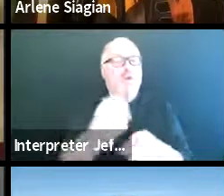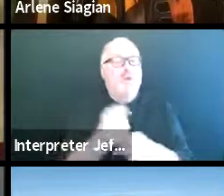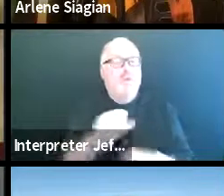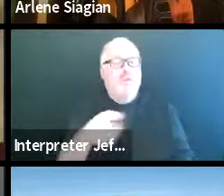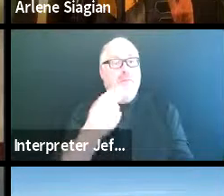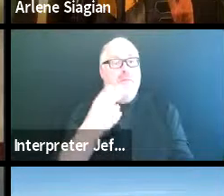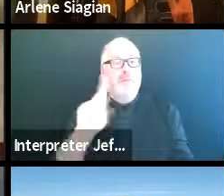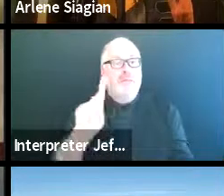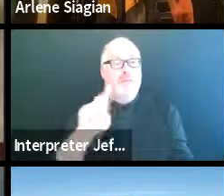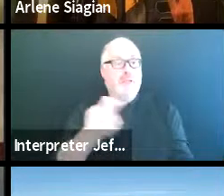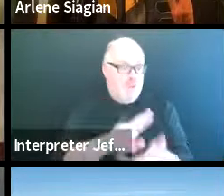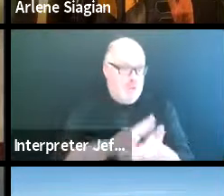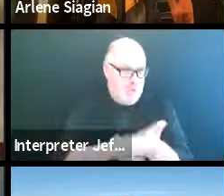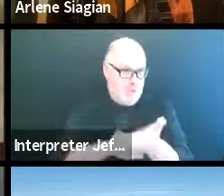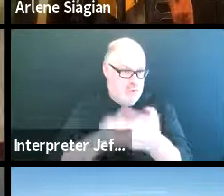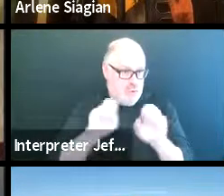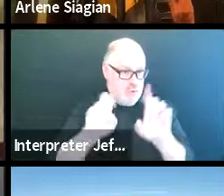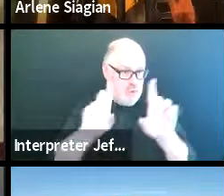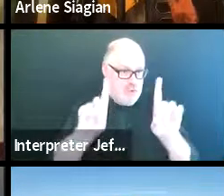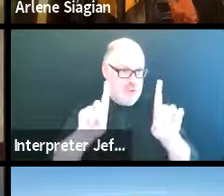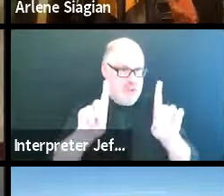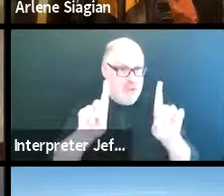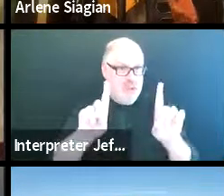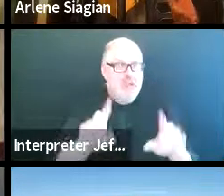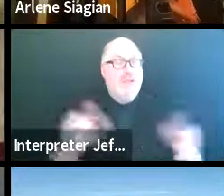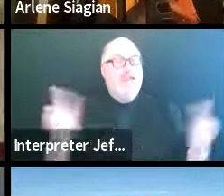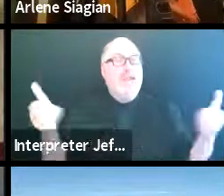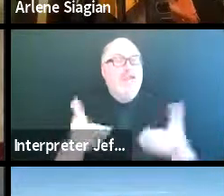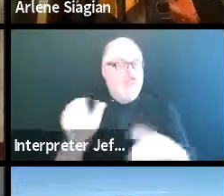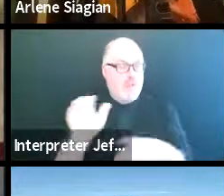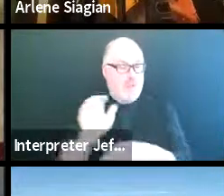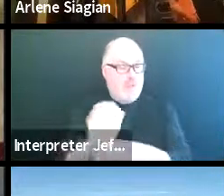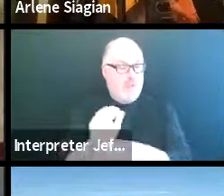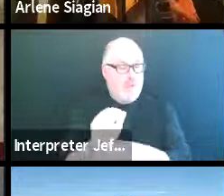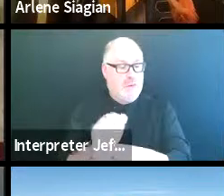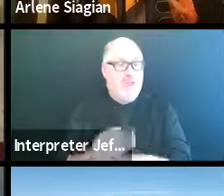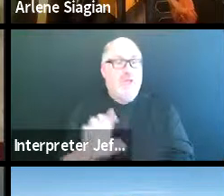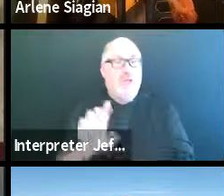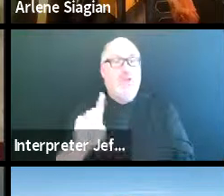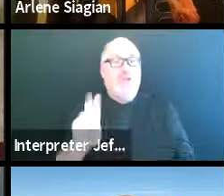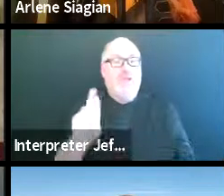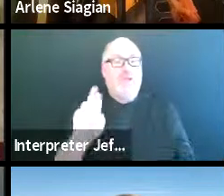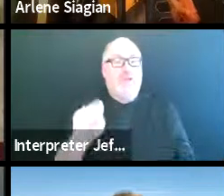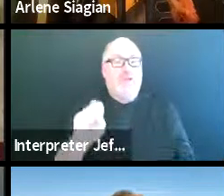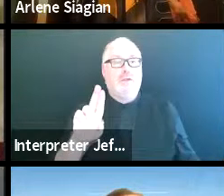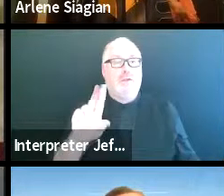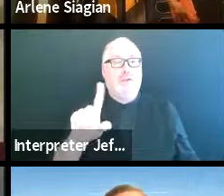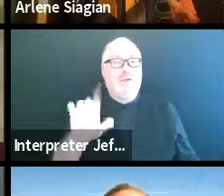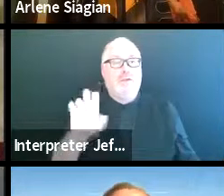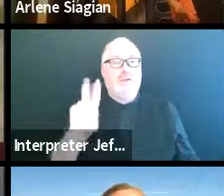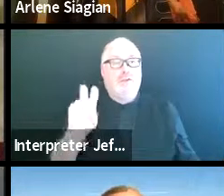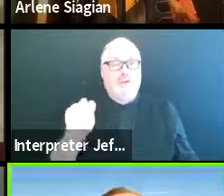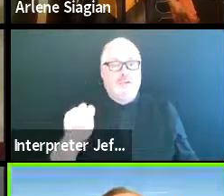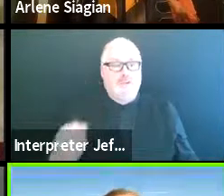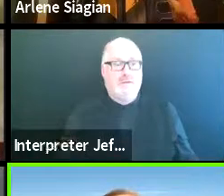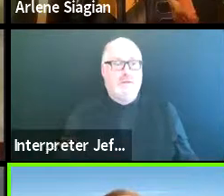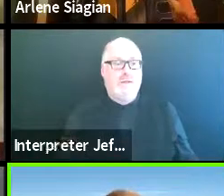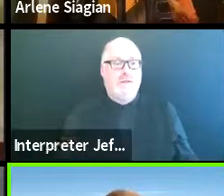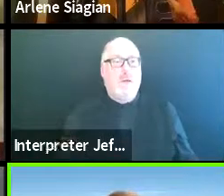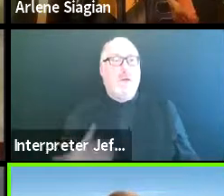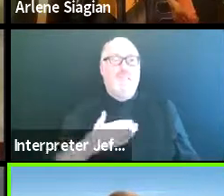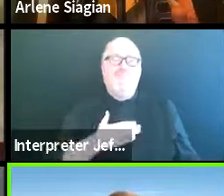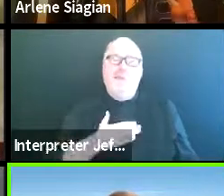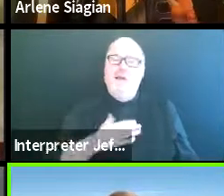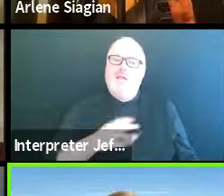in nursing education and is being introduced tonight by Dr. Sullivan. Can you see us over there? Yes, it's my